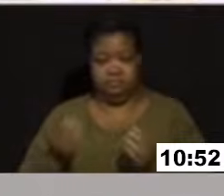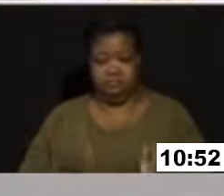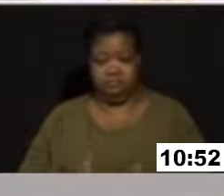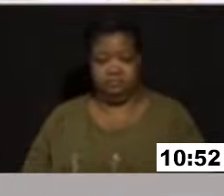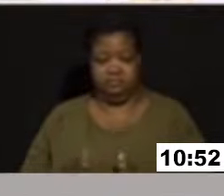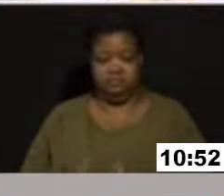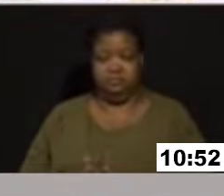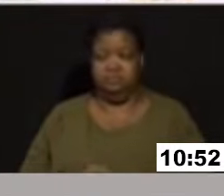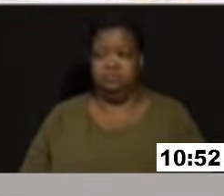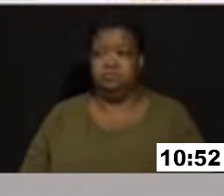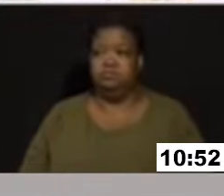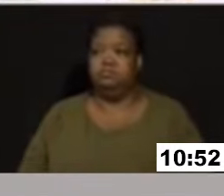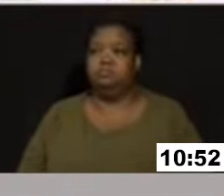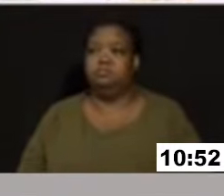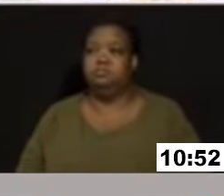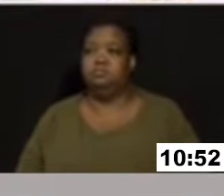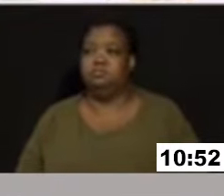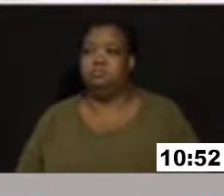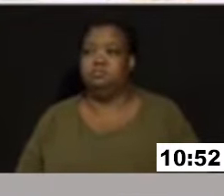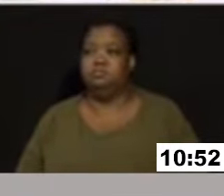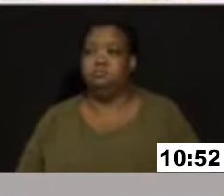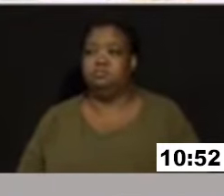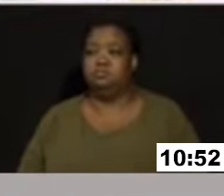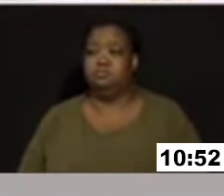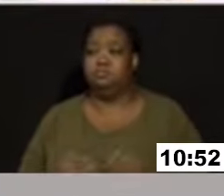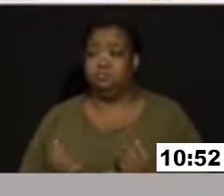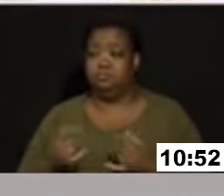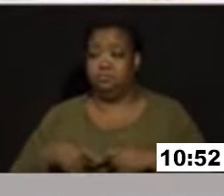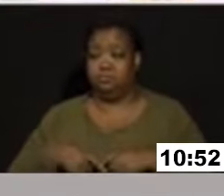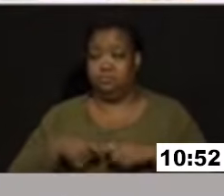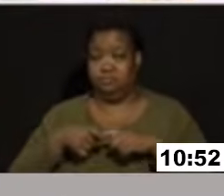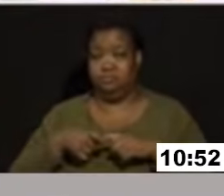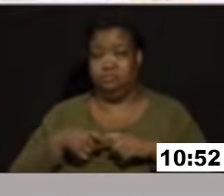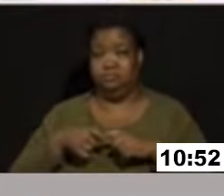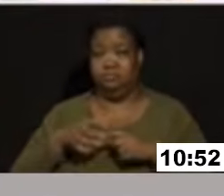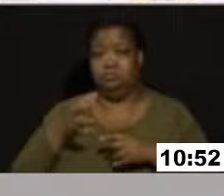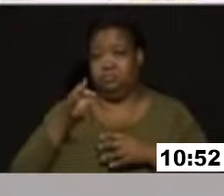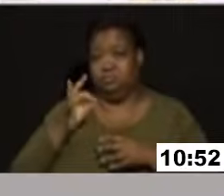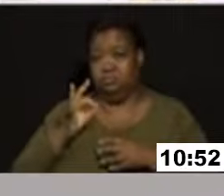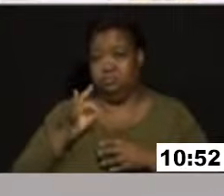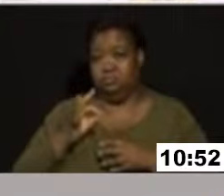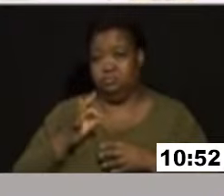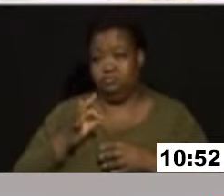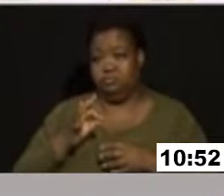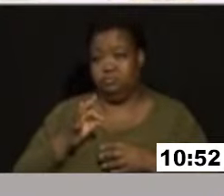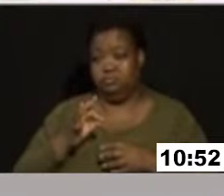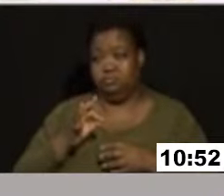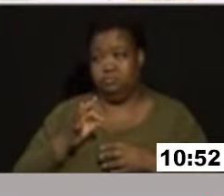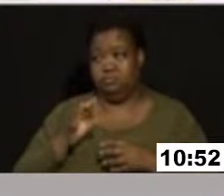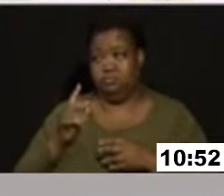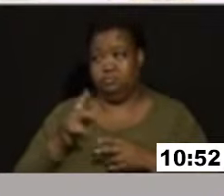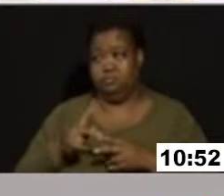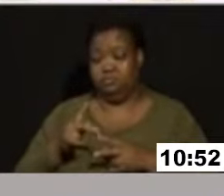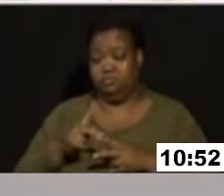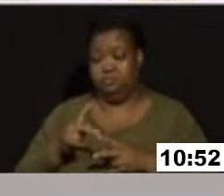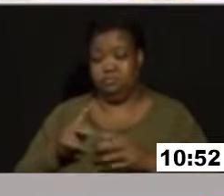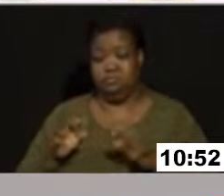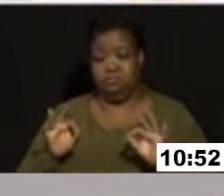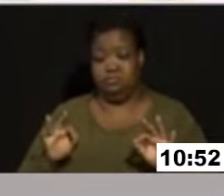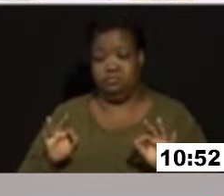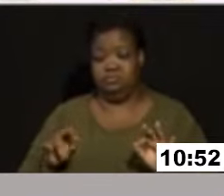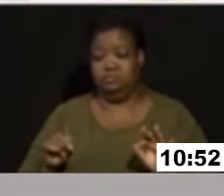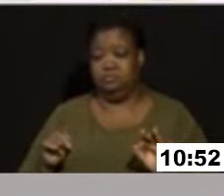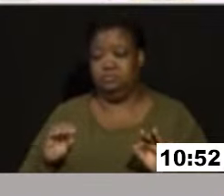Mr. Banai, would it be convenient for us to adjourn now for tea in order to properly prepare Mr. Ngcuka for